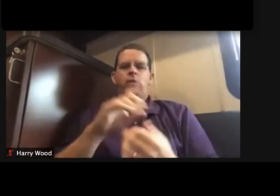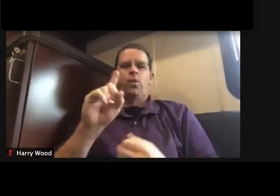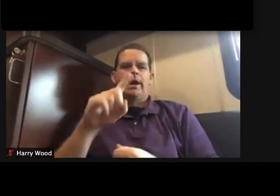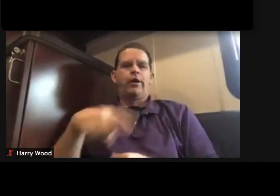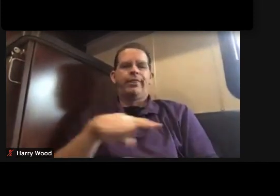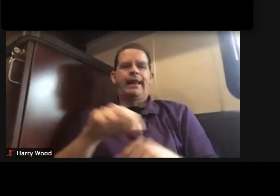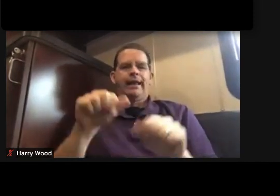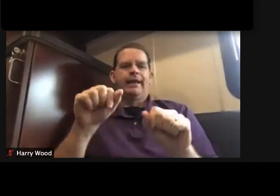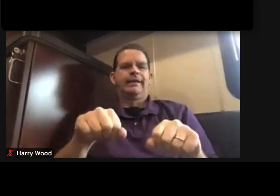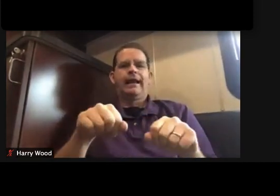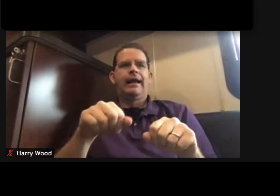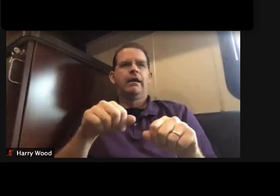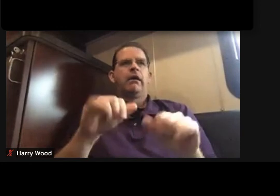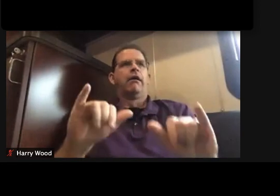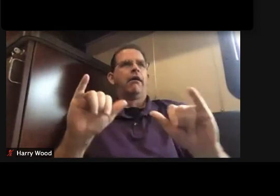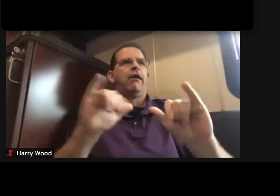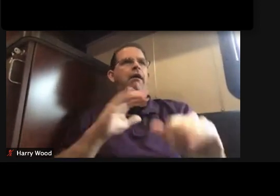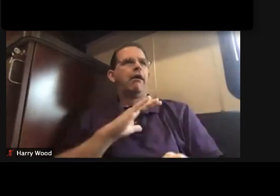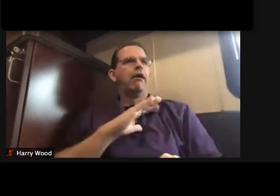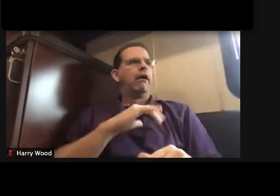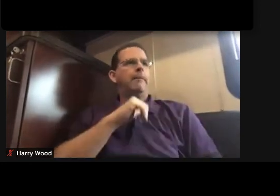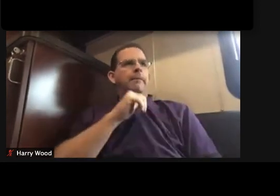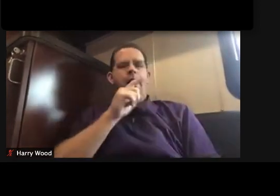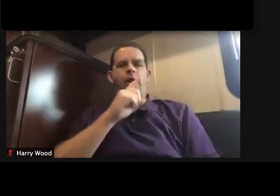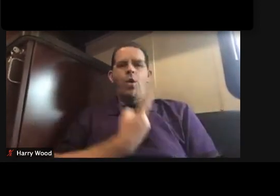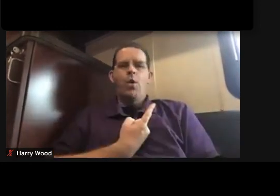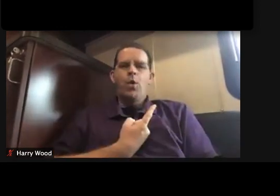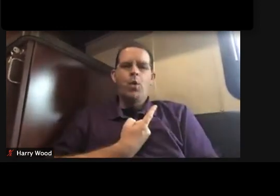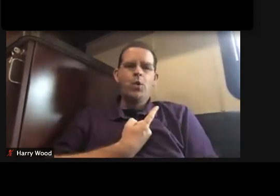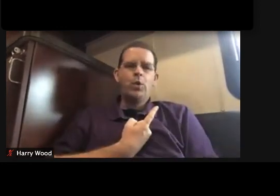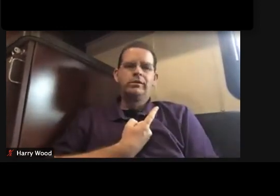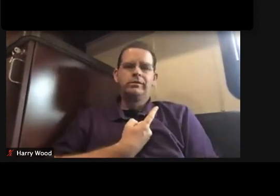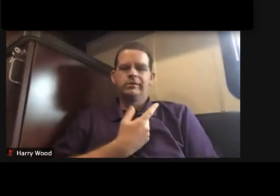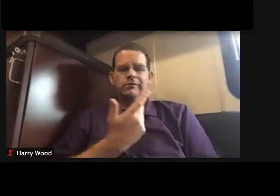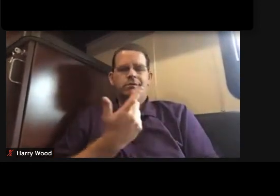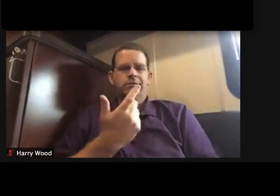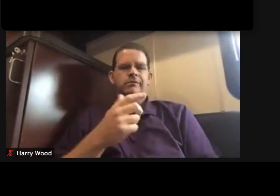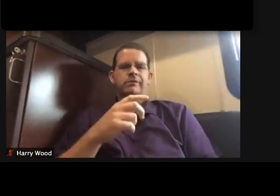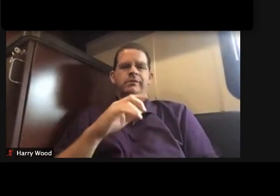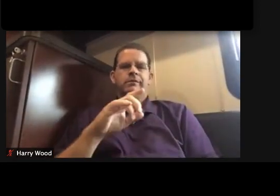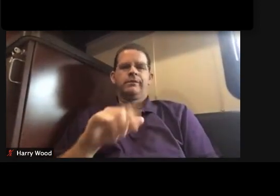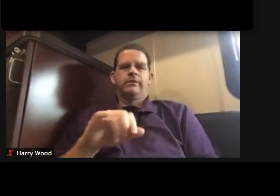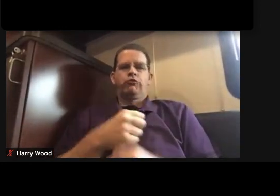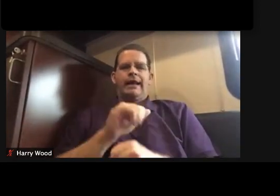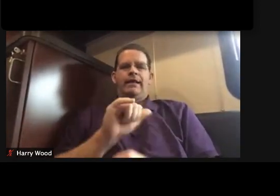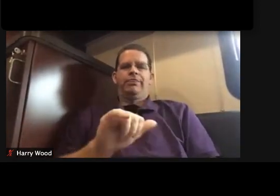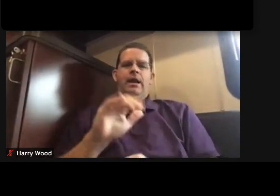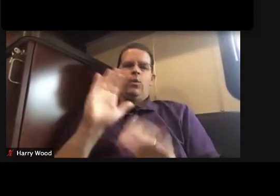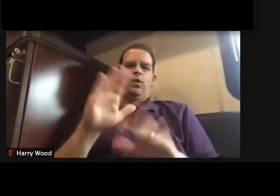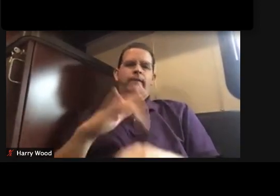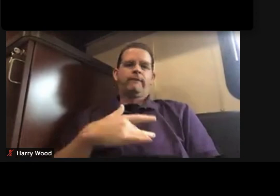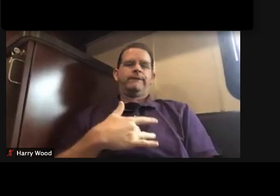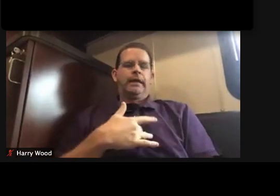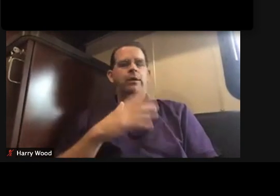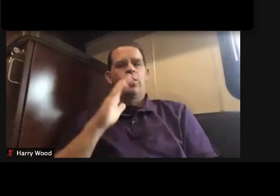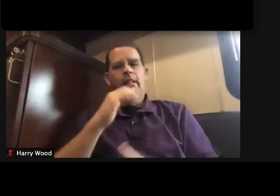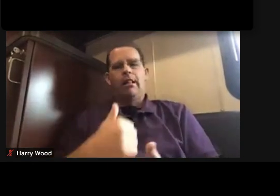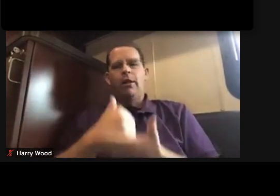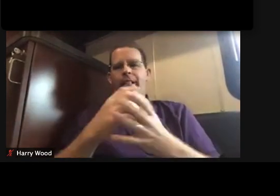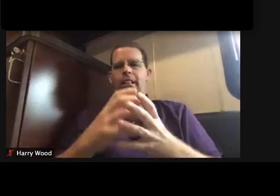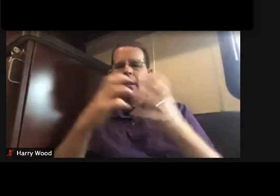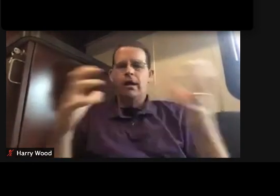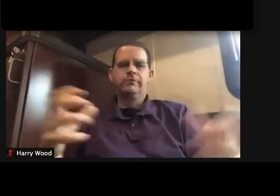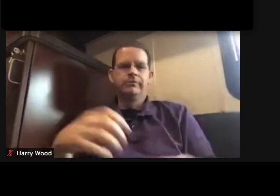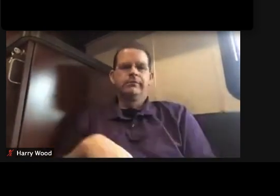a wonderful experience, um, and connection that that student could make. So they realize they're not alone, to create that